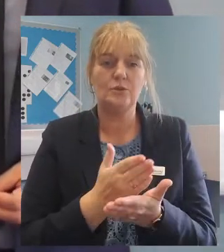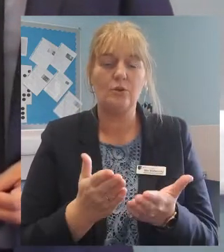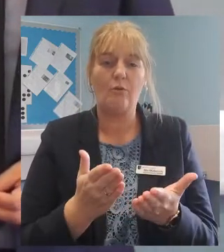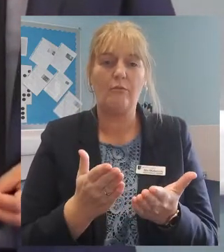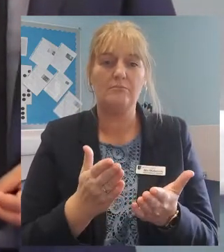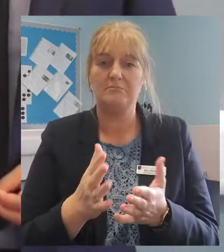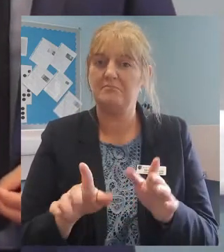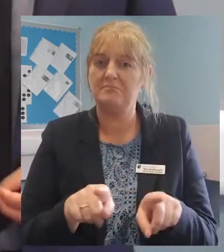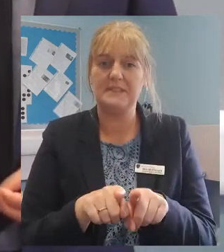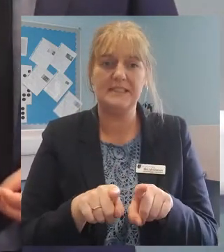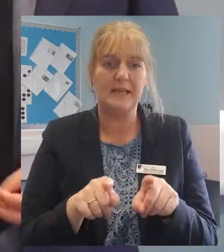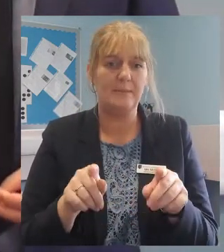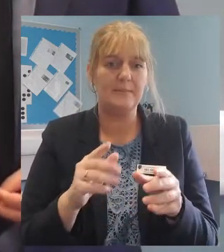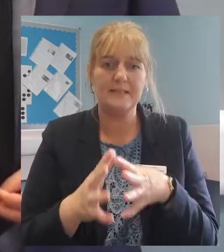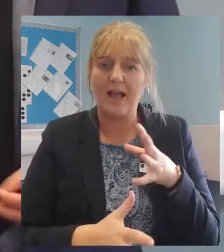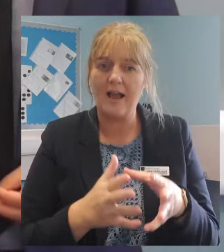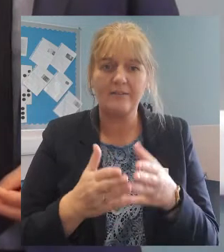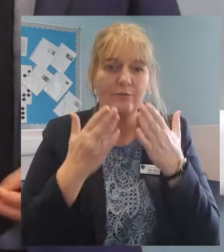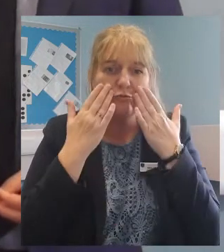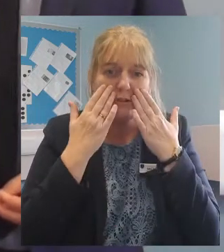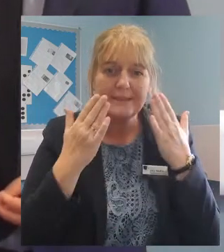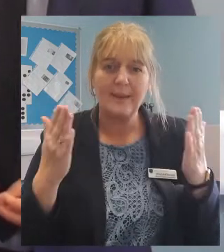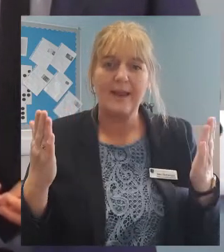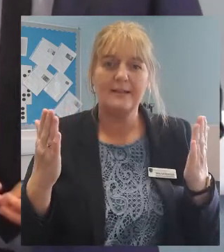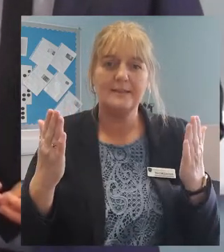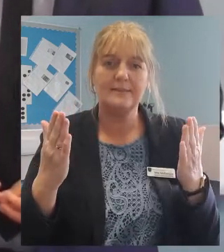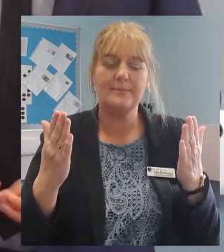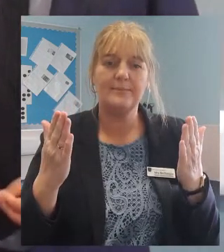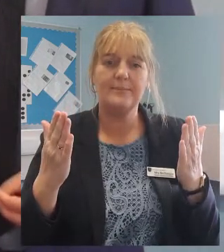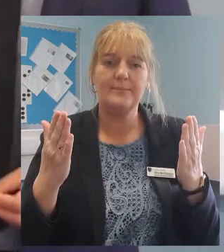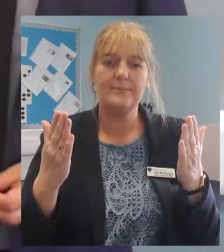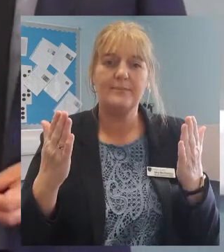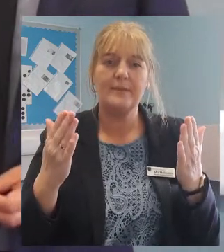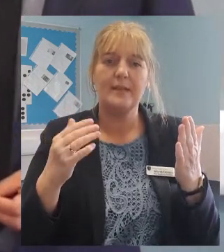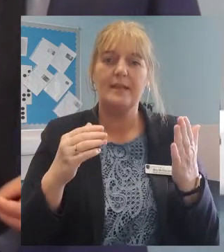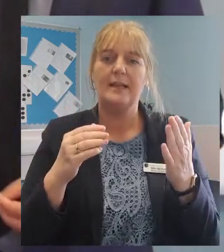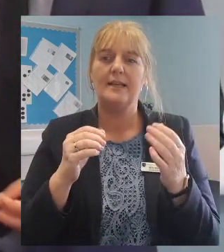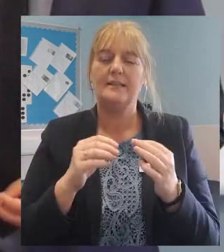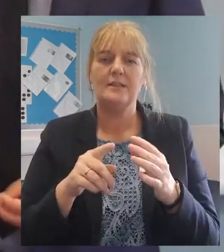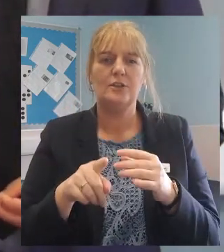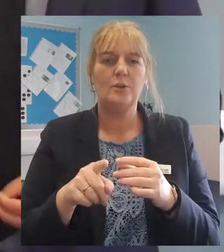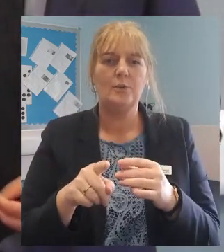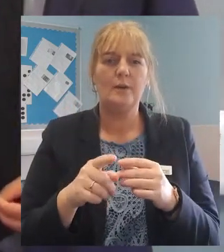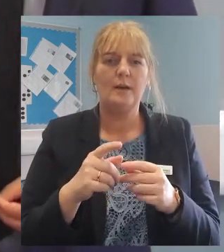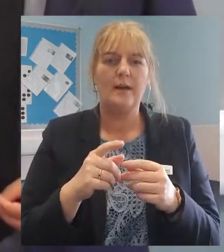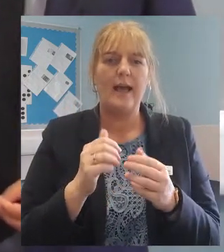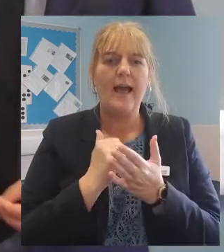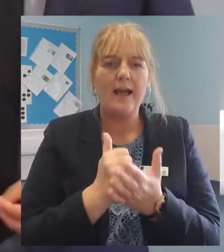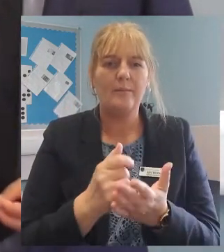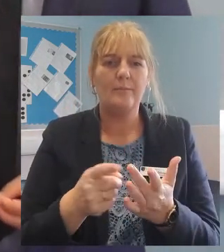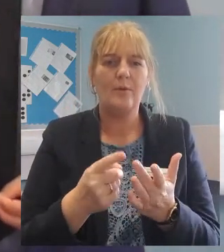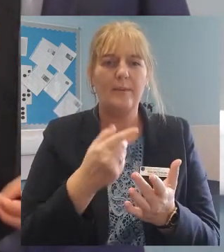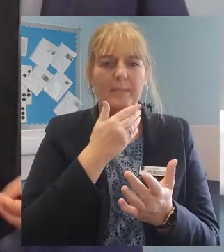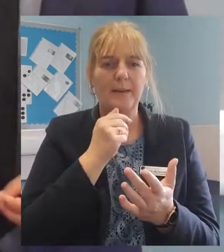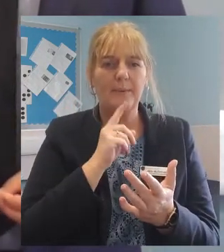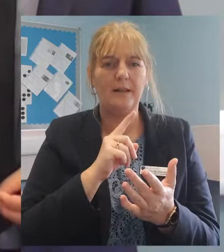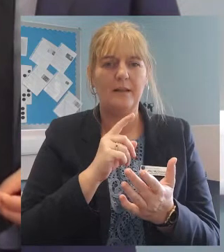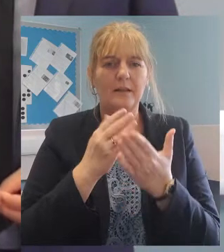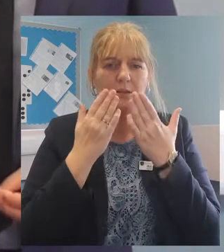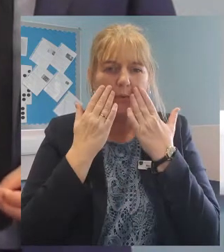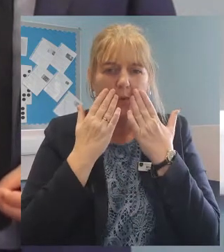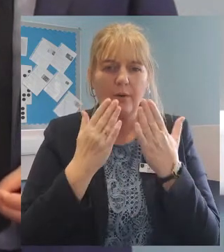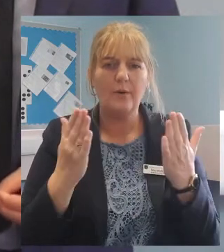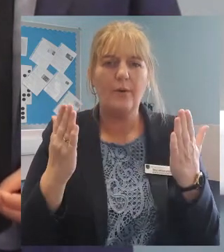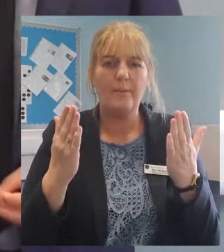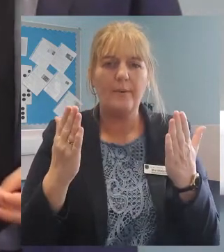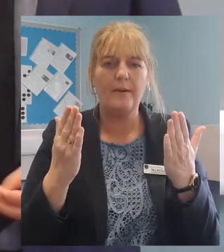freely listen to someone before trying to solve their problems. They put themselves at someone else's service. Having humility